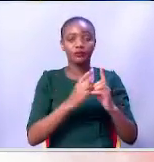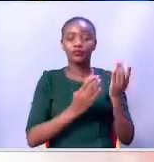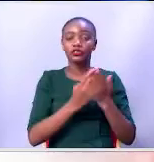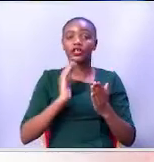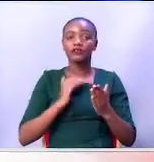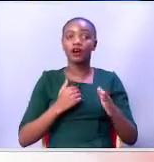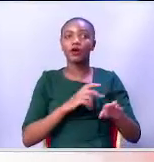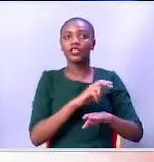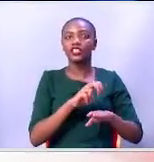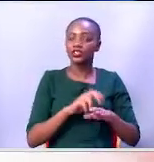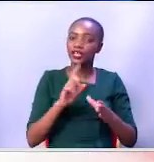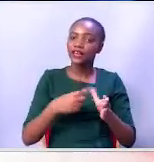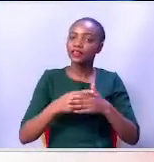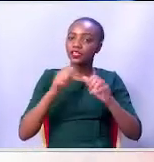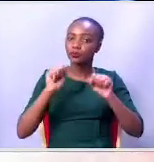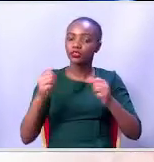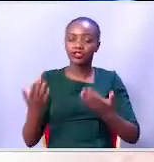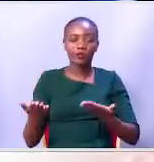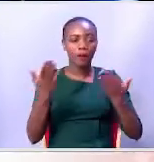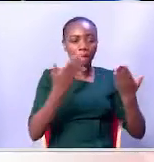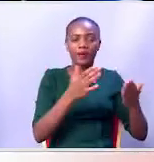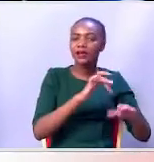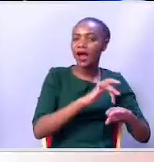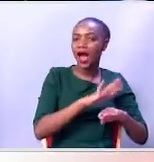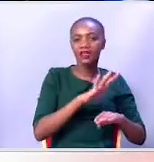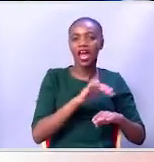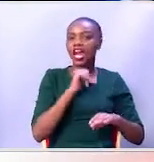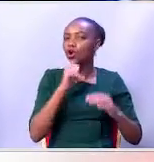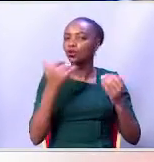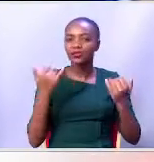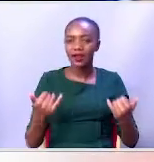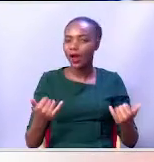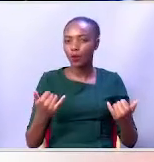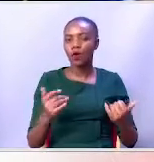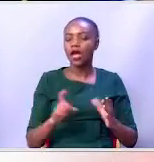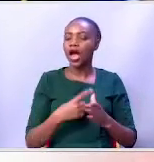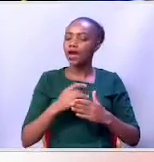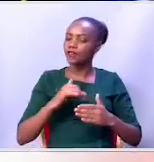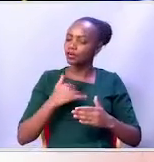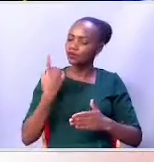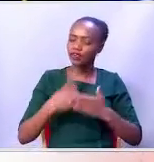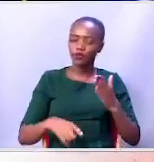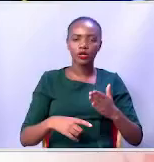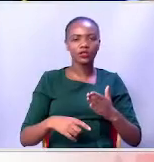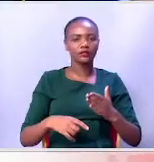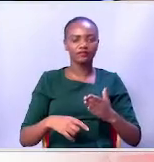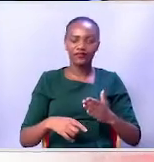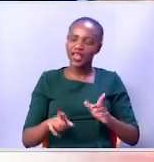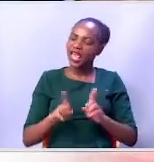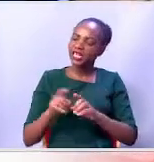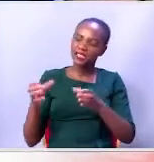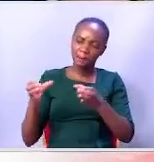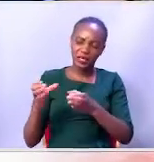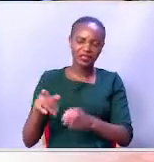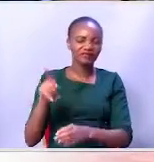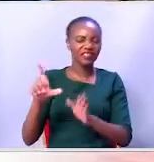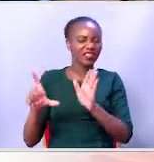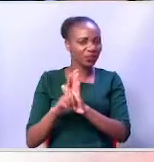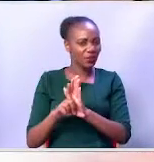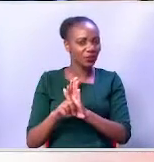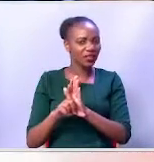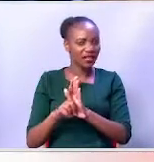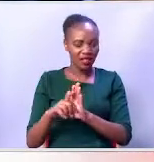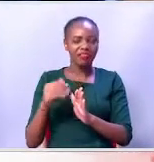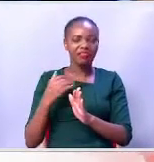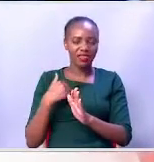country, they were supposed to be brought way, way earlier. And therefore, we feel very strongly as a party those laws have been brought